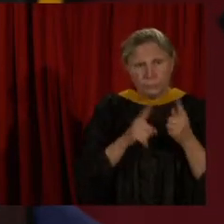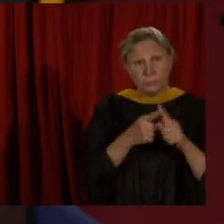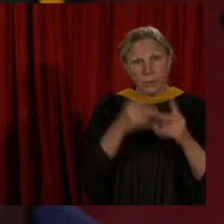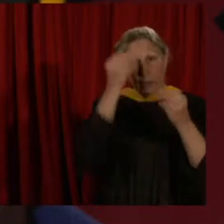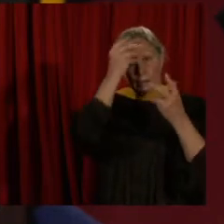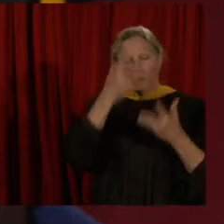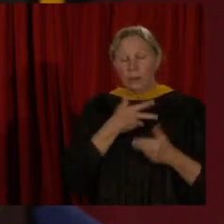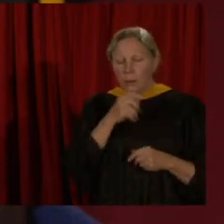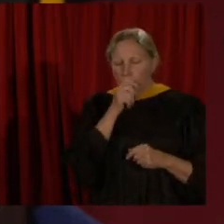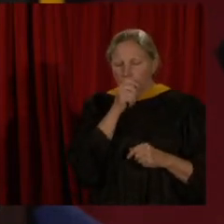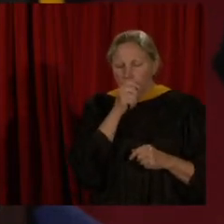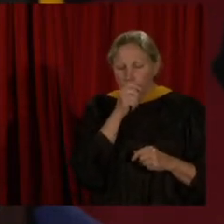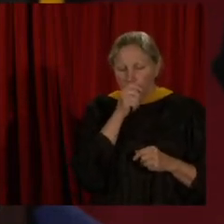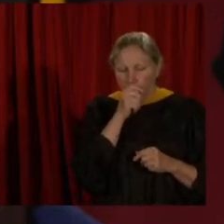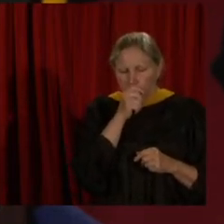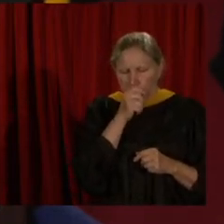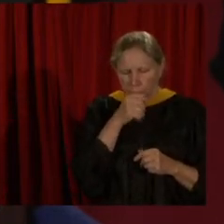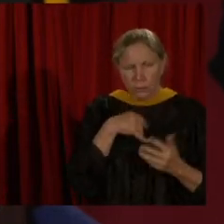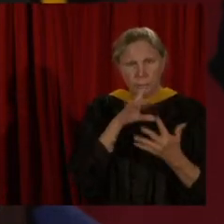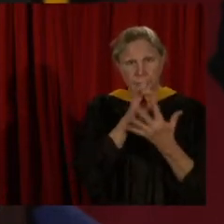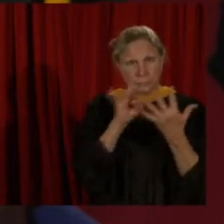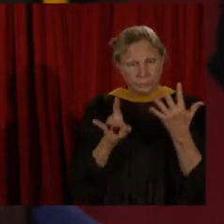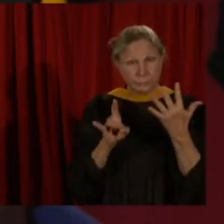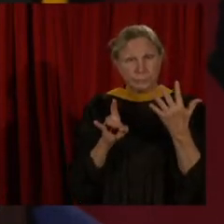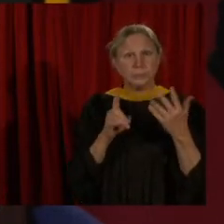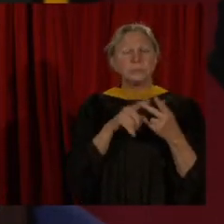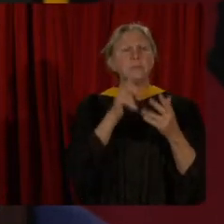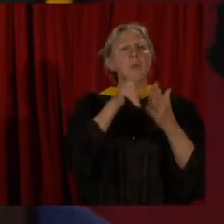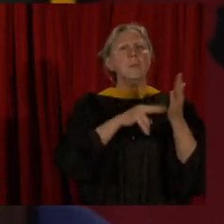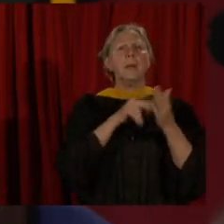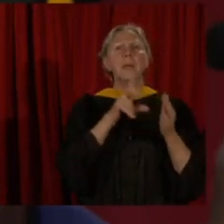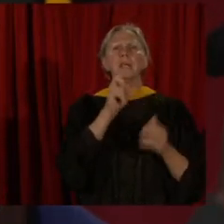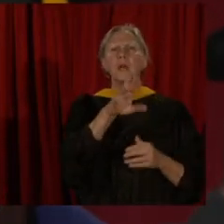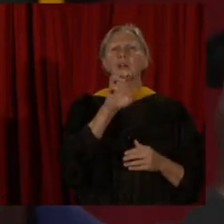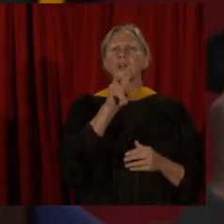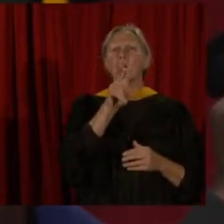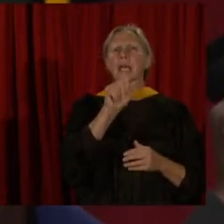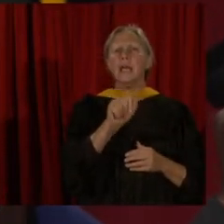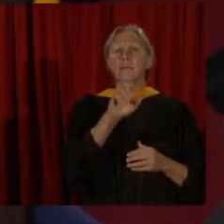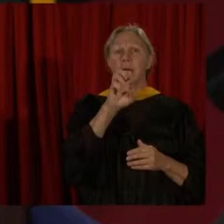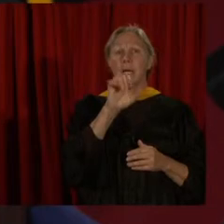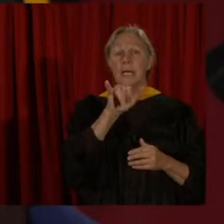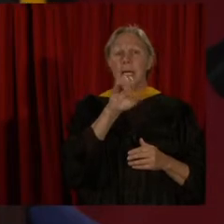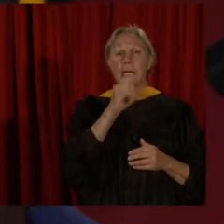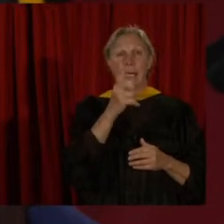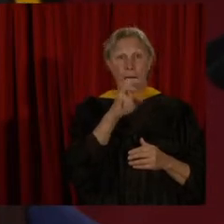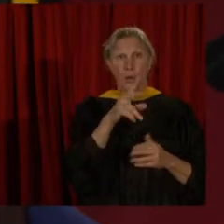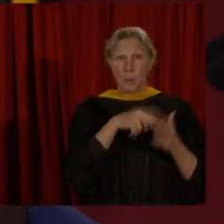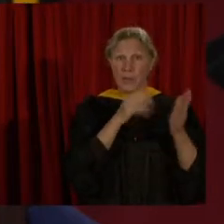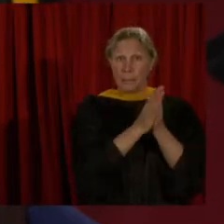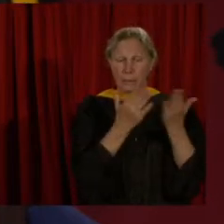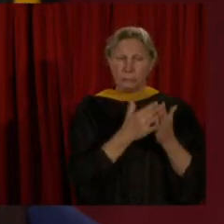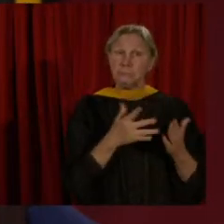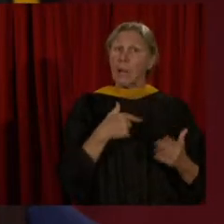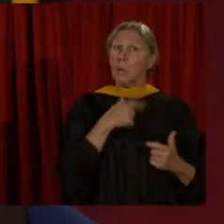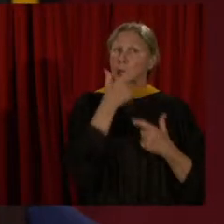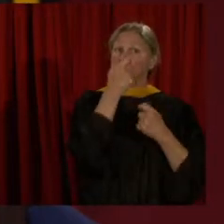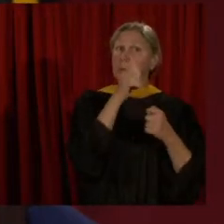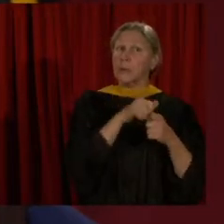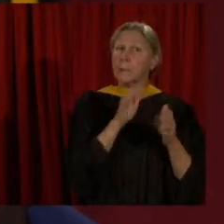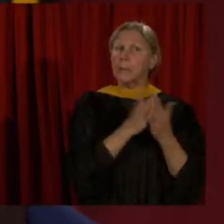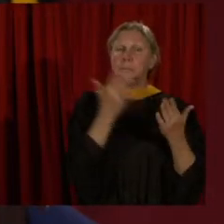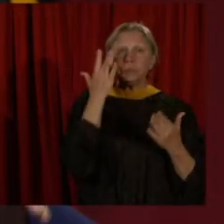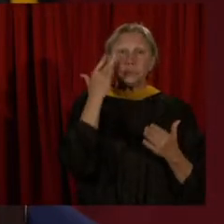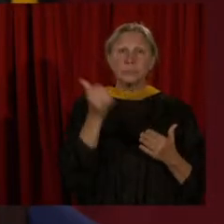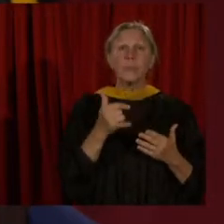The Choice by Dr. Edith Eva Eger. I was particularly interested in reading this book because